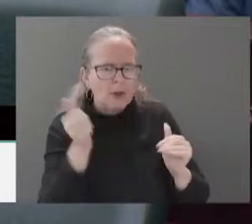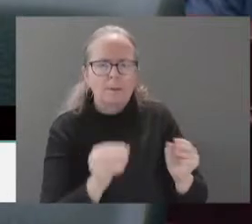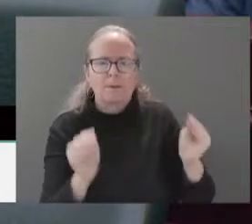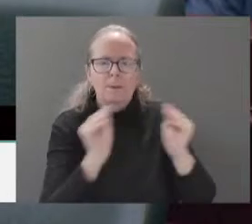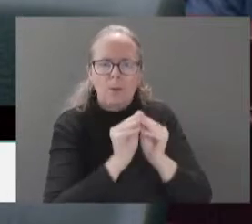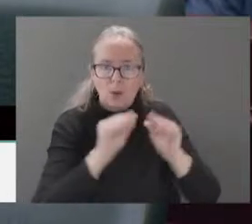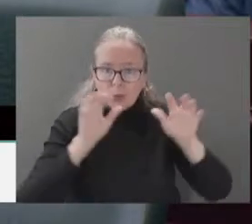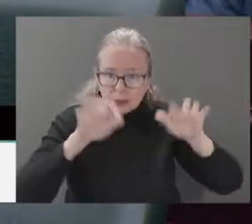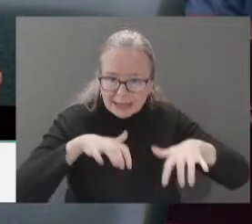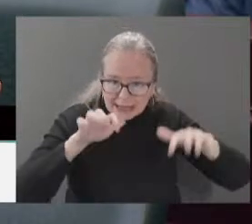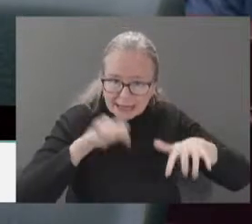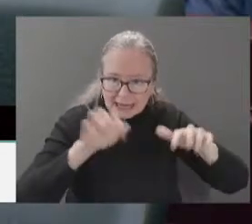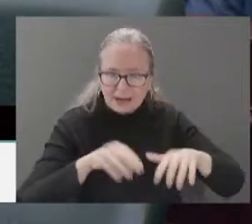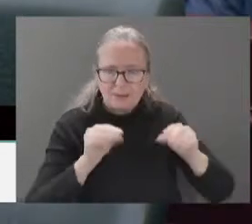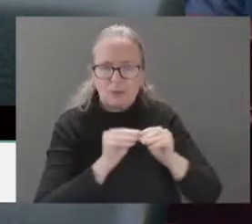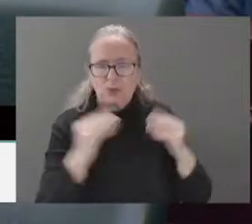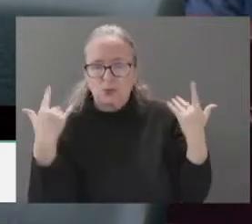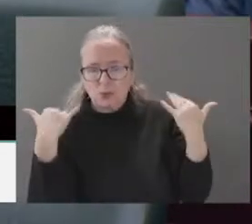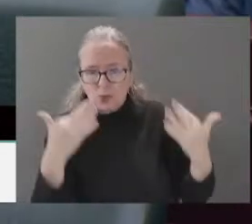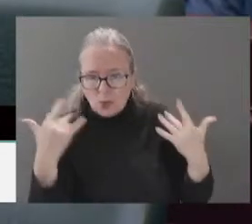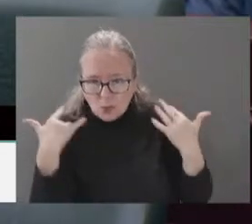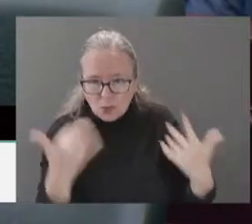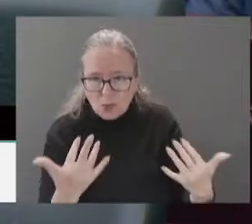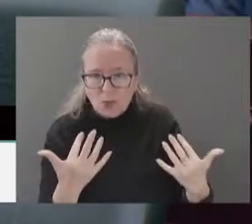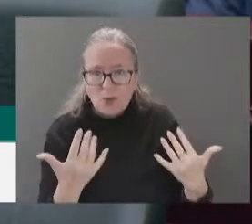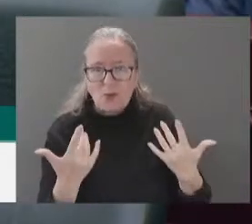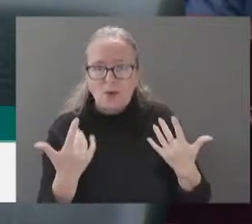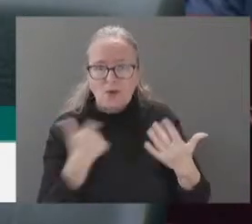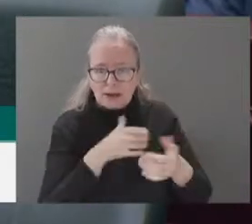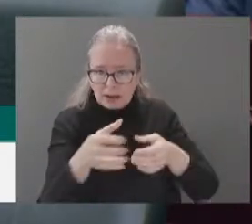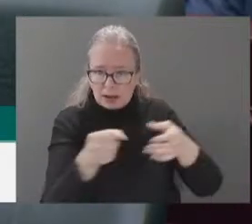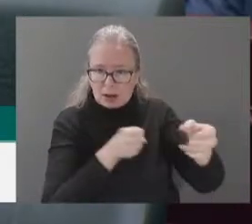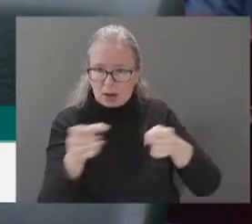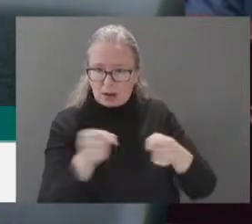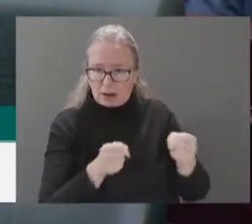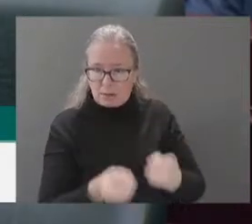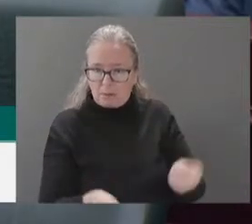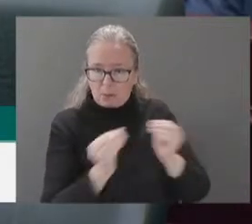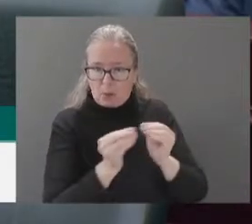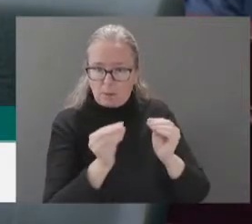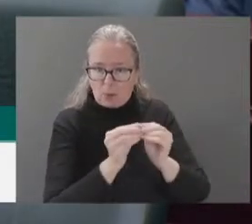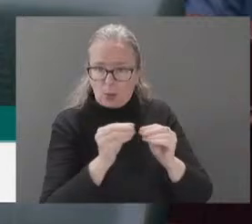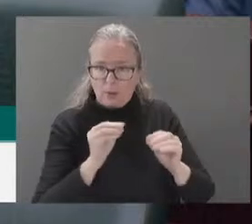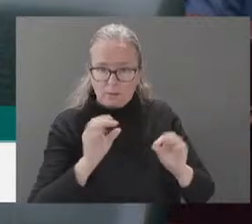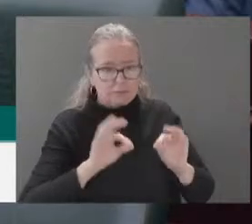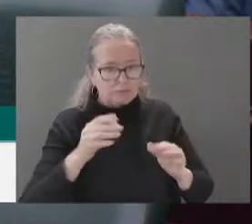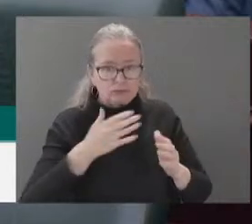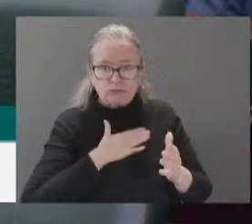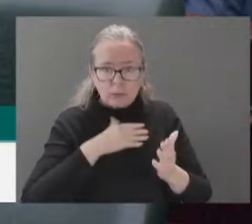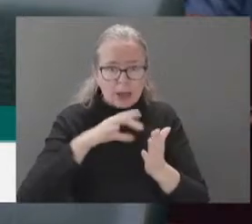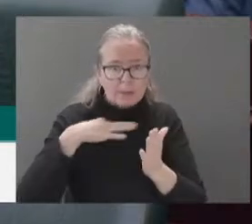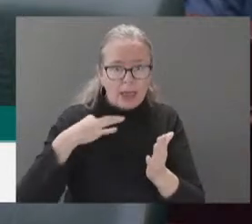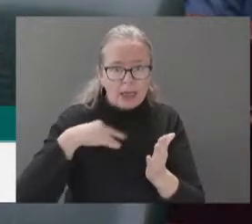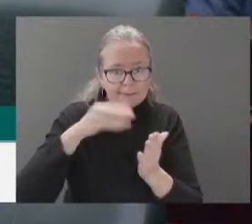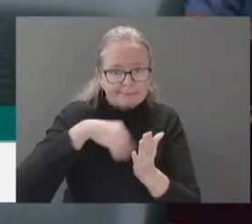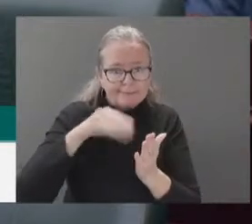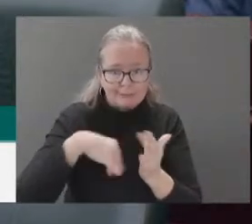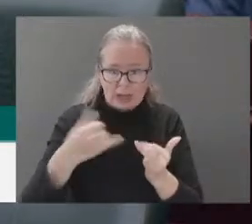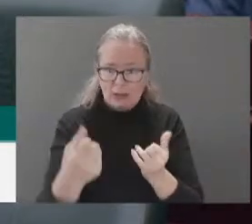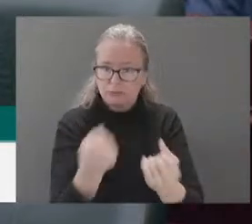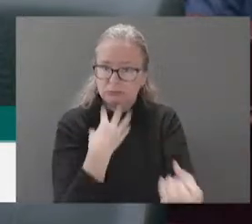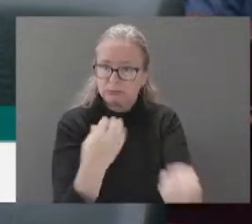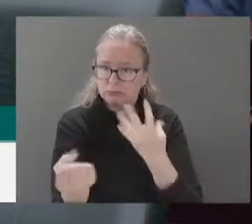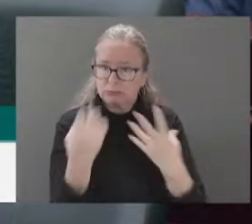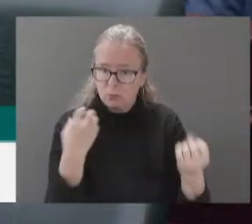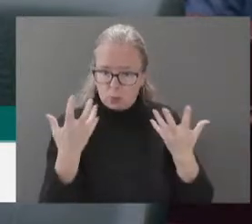number of uh applications in our recruitment process so people do want to help us fight fire in Alberta and so that's that's been good to see uh when it